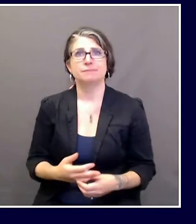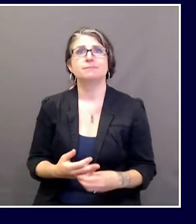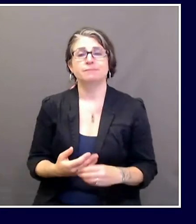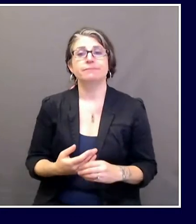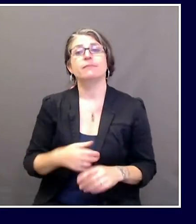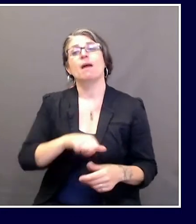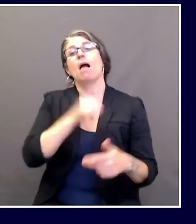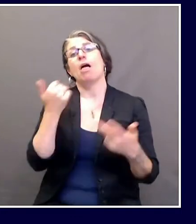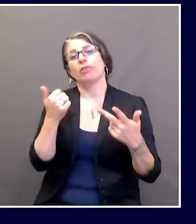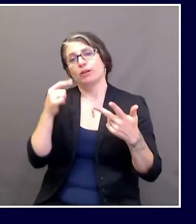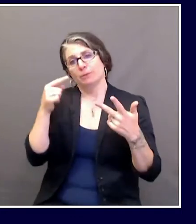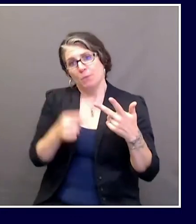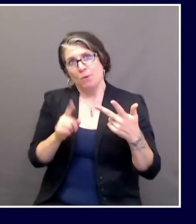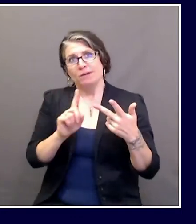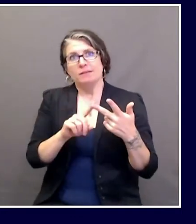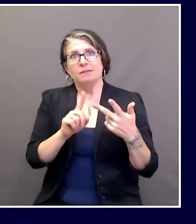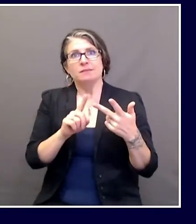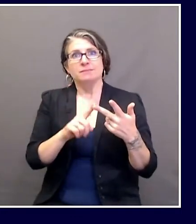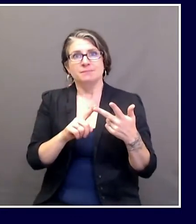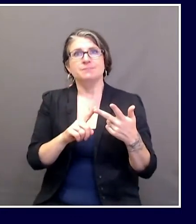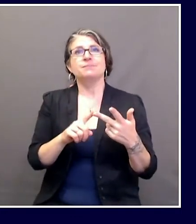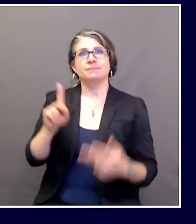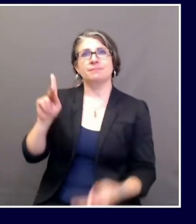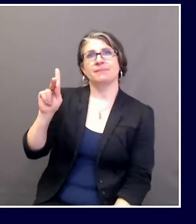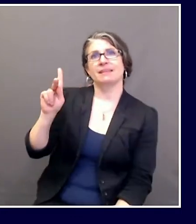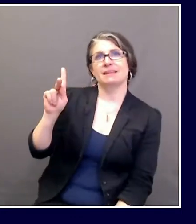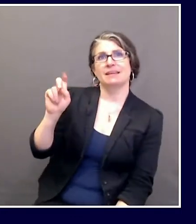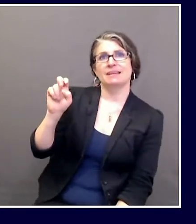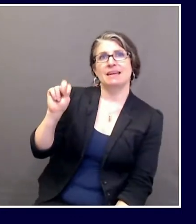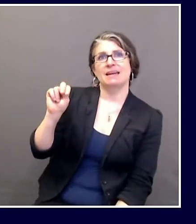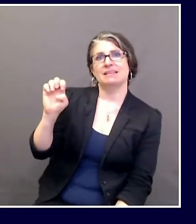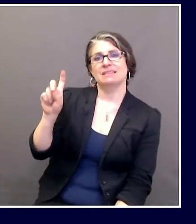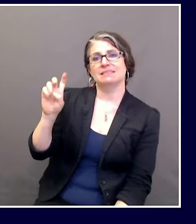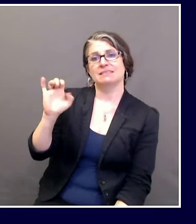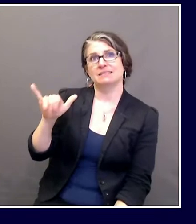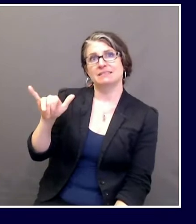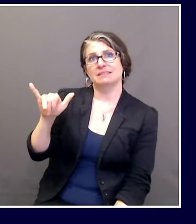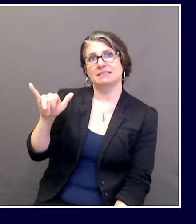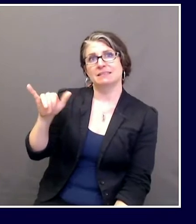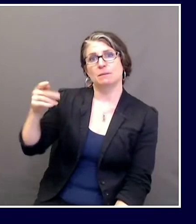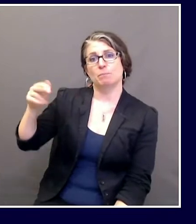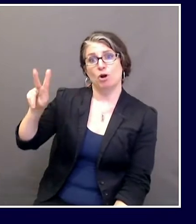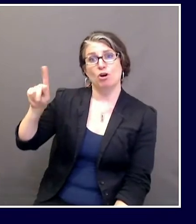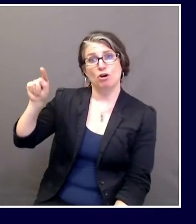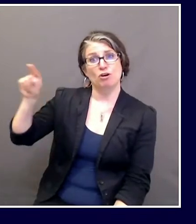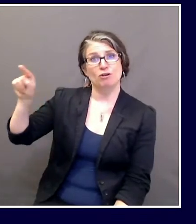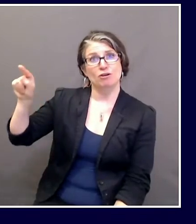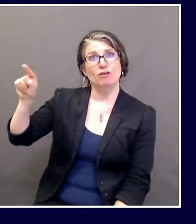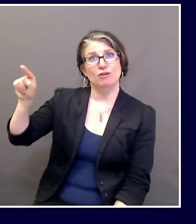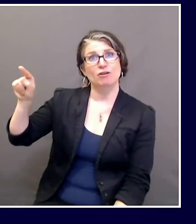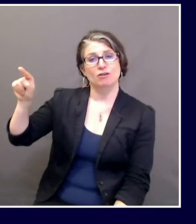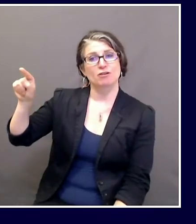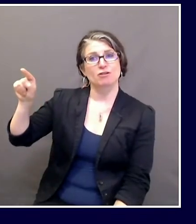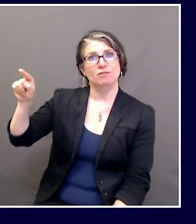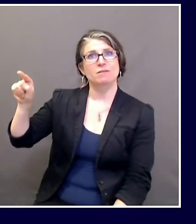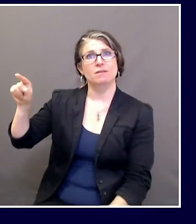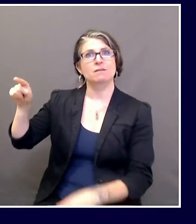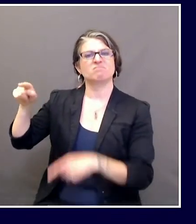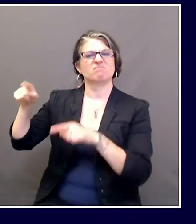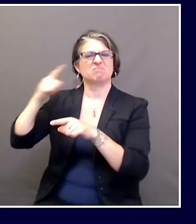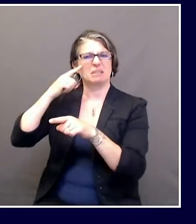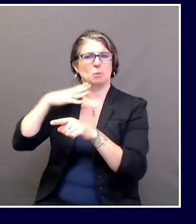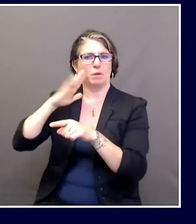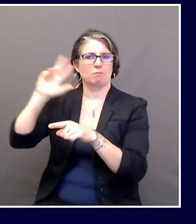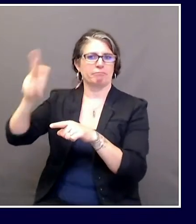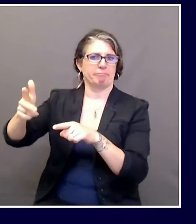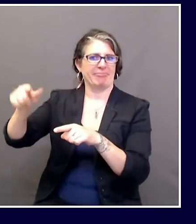We're finalizing all the details and we'll have more information on that. But again, making that mobile vaccination unit accessible for folks, not